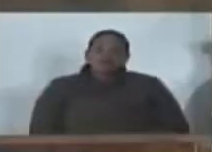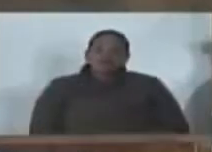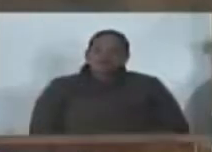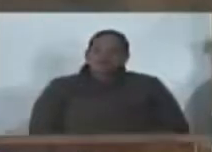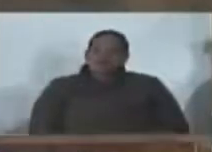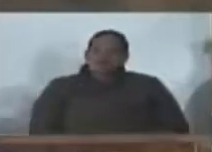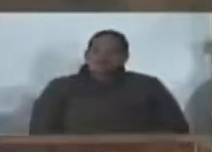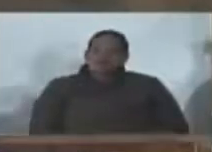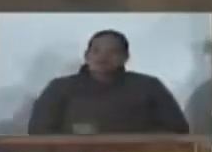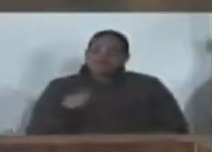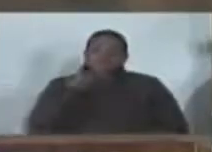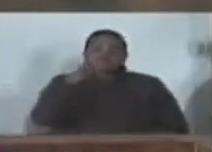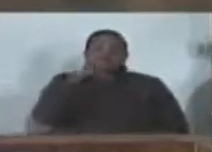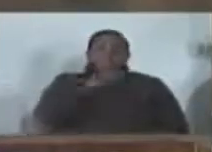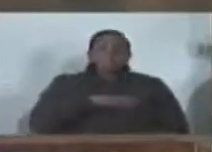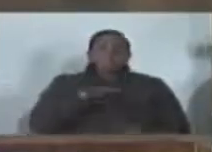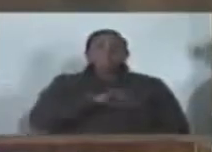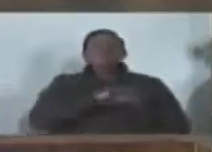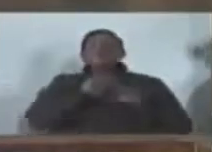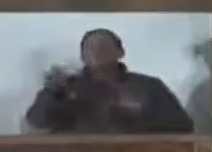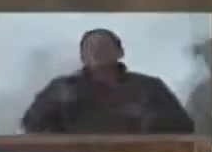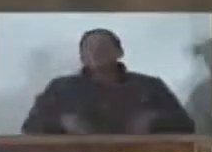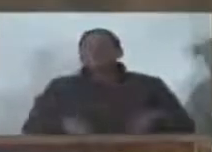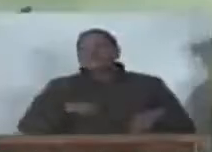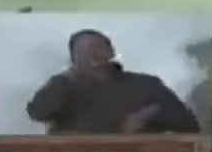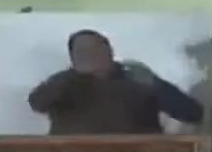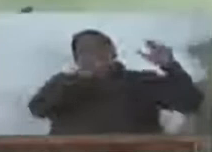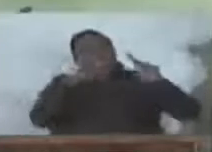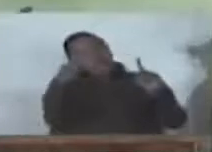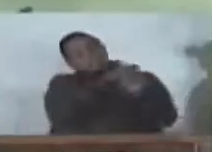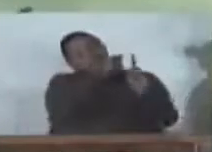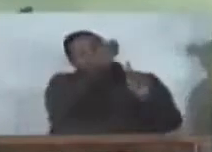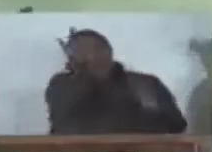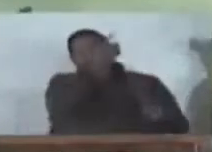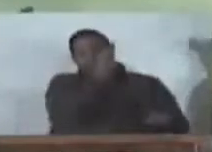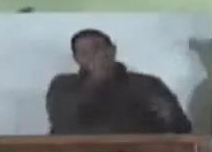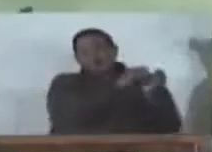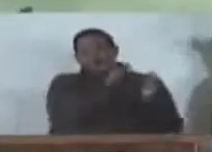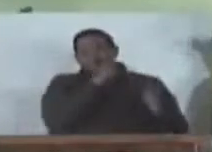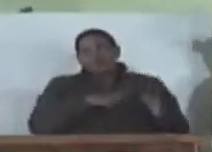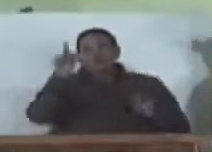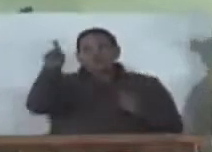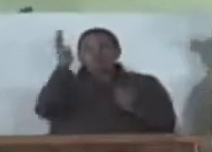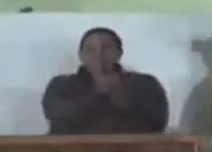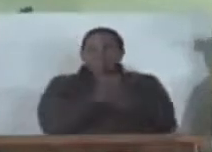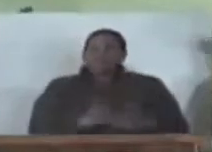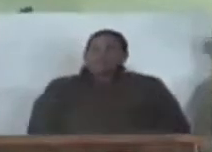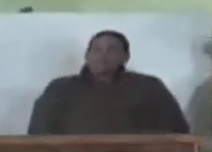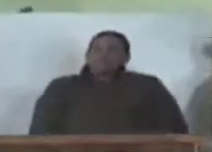And I want to say to the women too, don't go scratch up your man and try beat him up because you see him with a woman. You must stop it too.